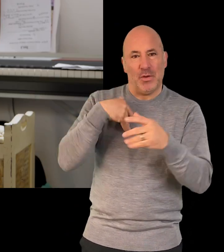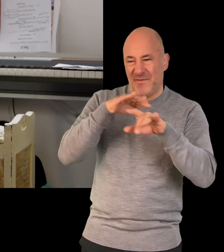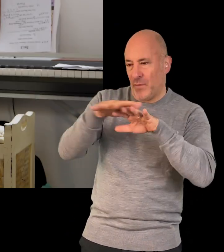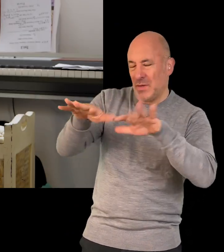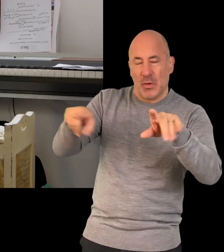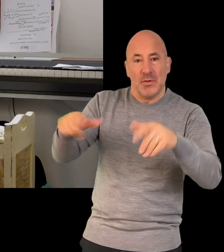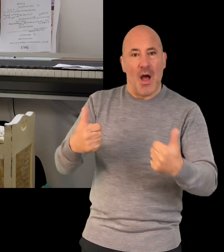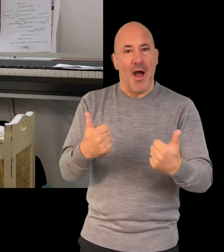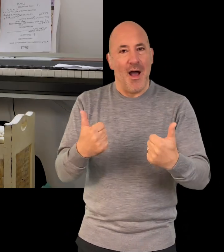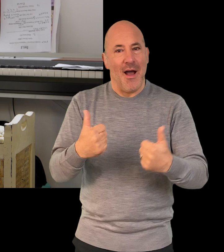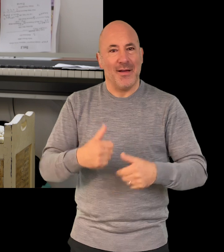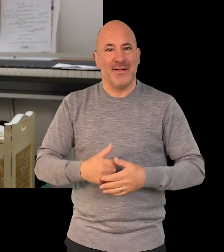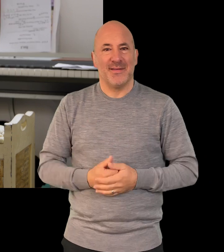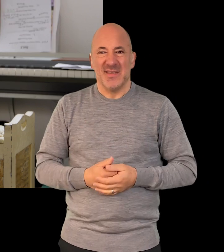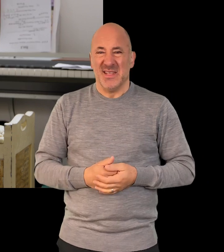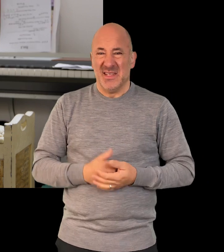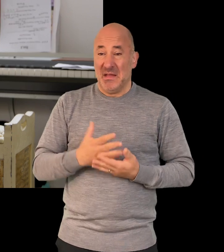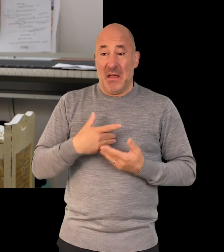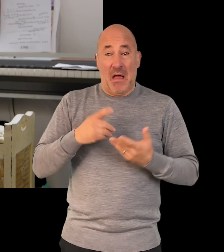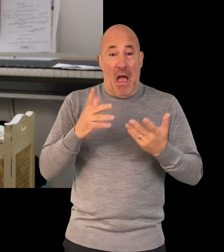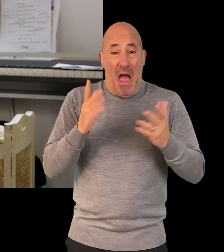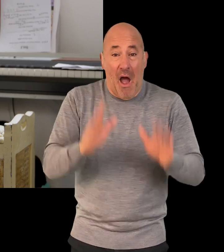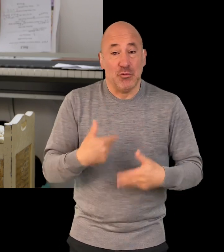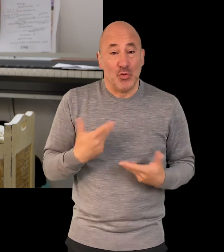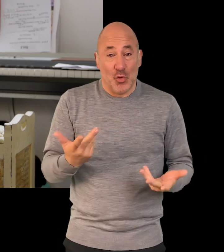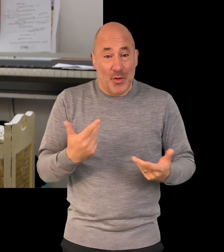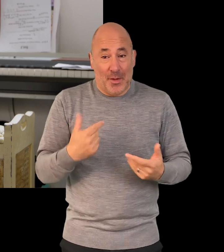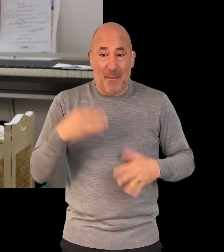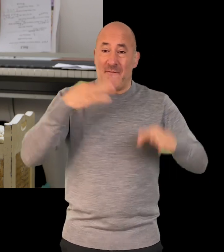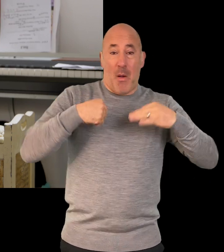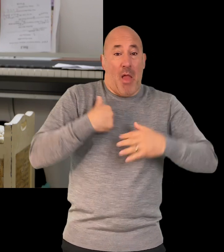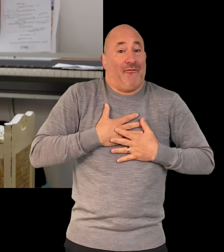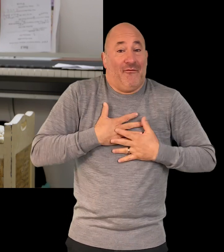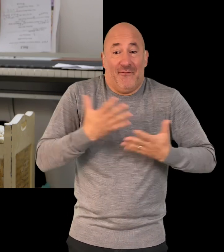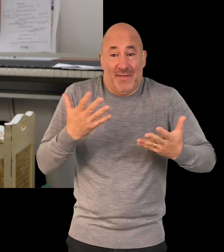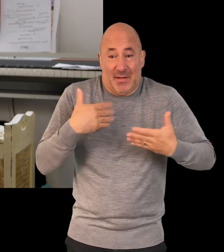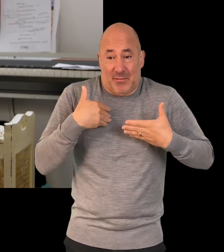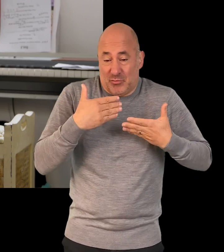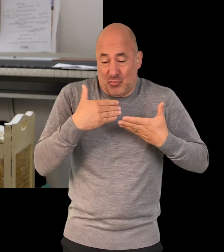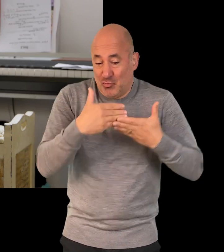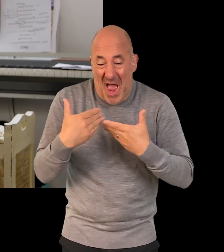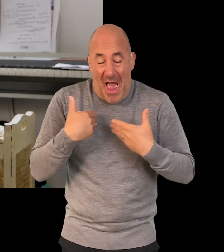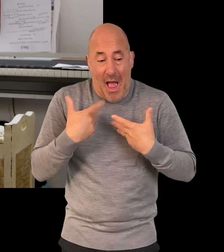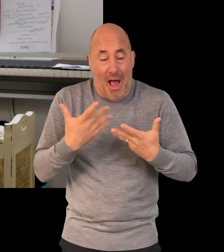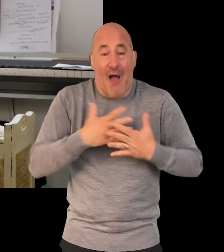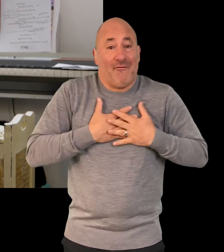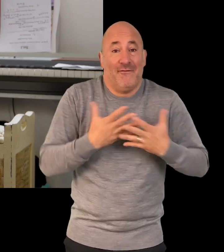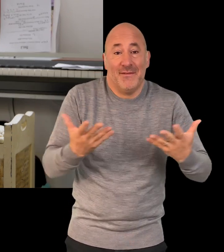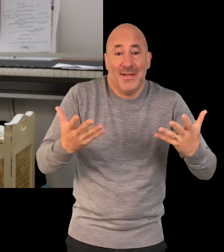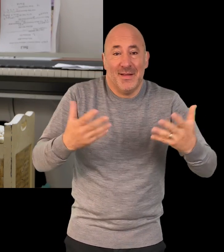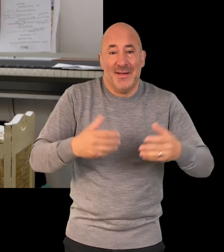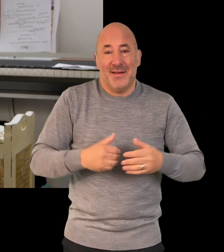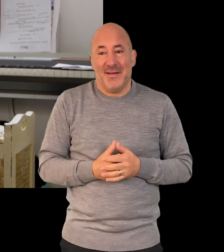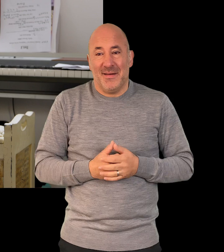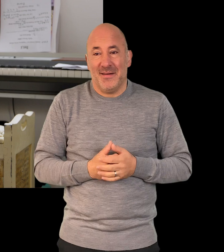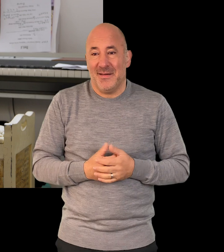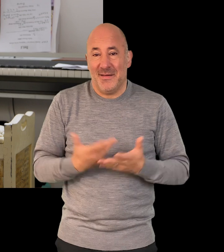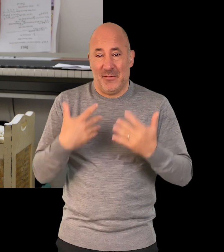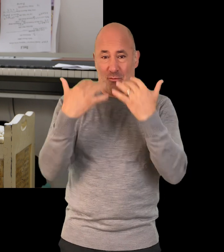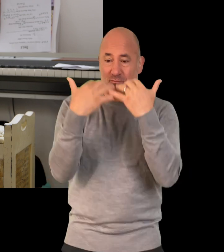not do it. Like I do like performing. I like sharing. I do like an